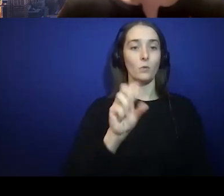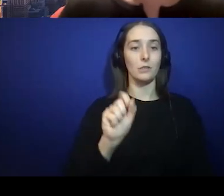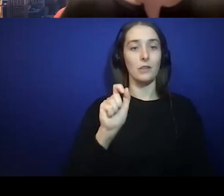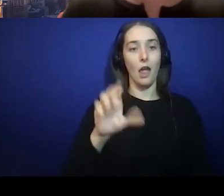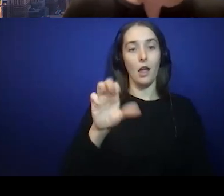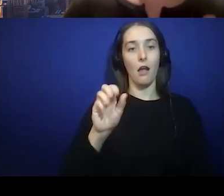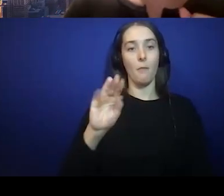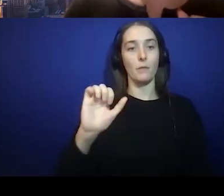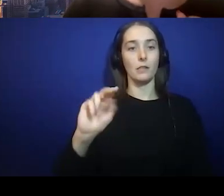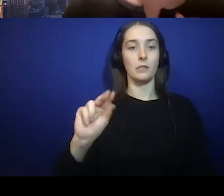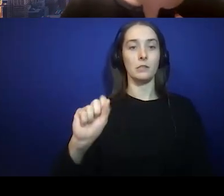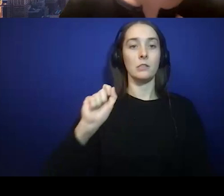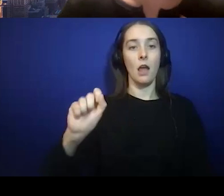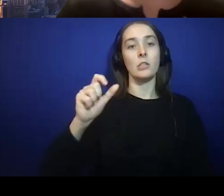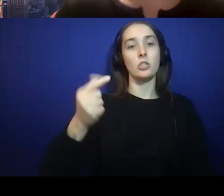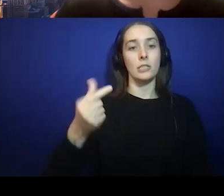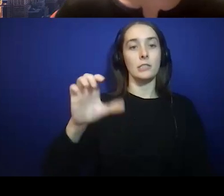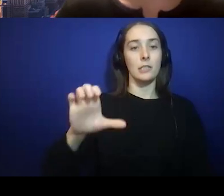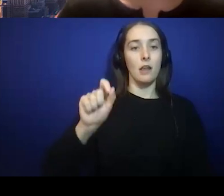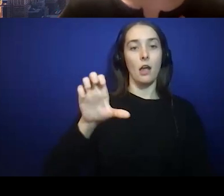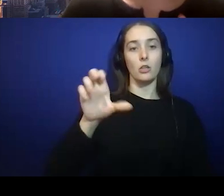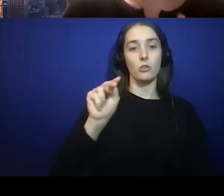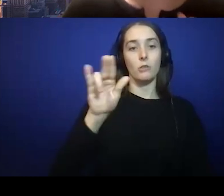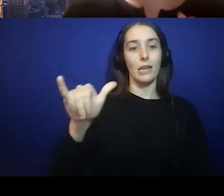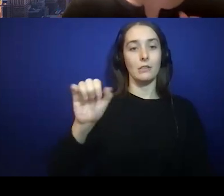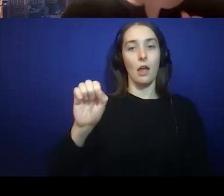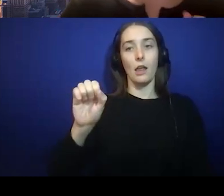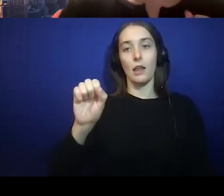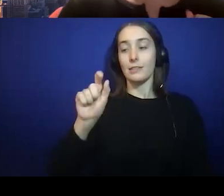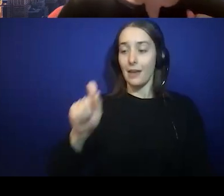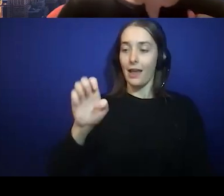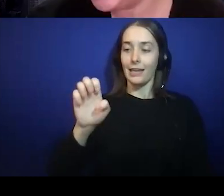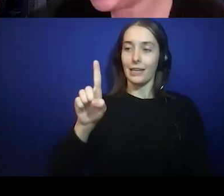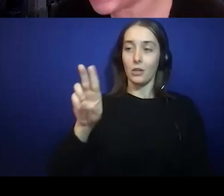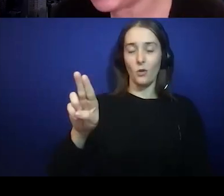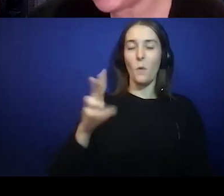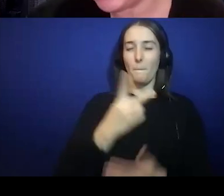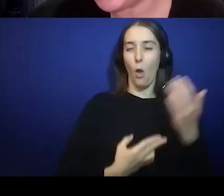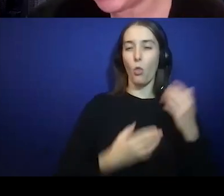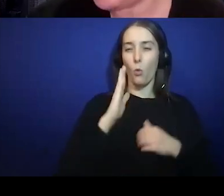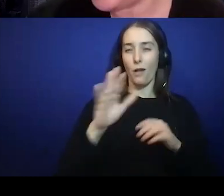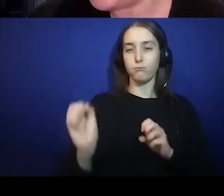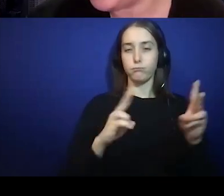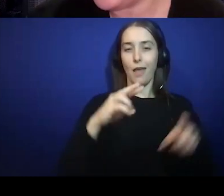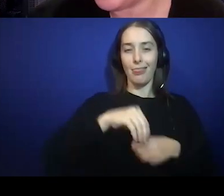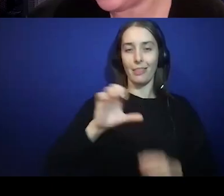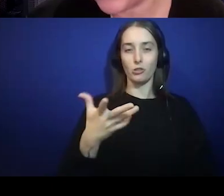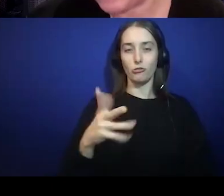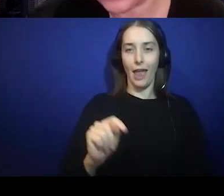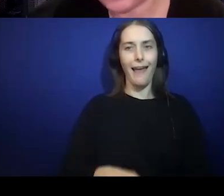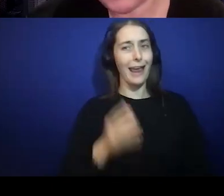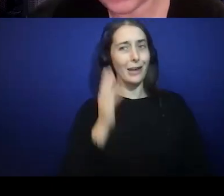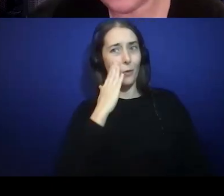backwritingfellows.commons.gc.cuny.edu. We'll put both of those in the chat for you as well. Yes. I know that, Chandra, we were going to